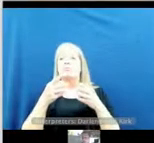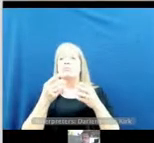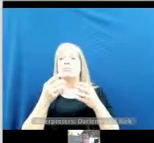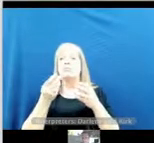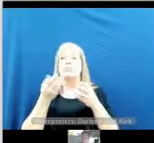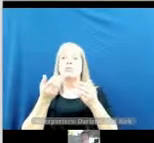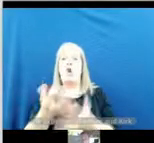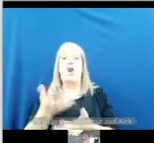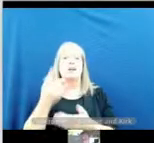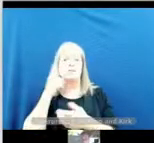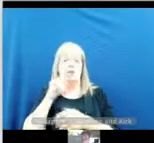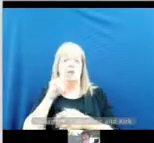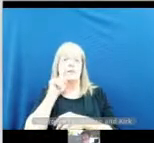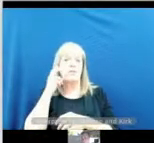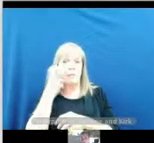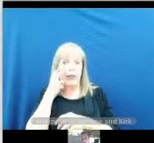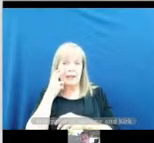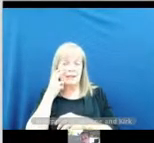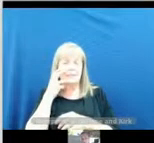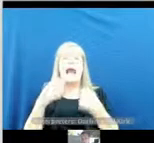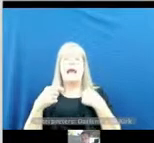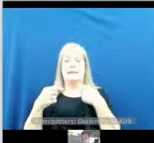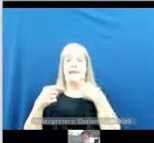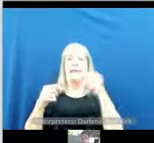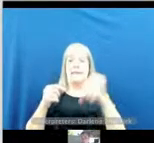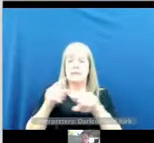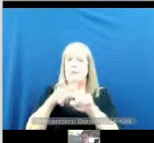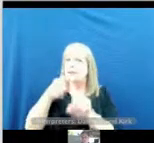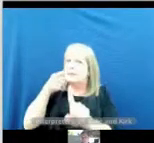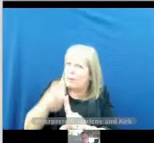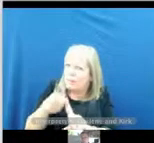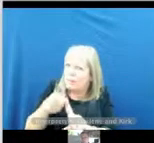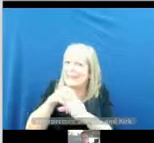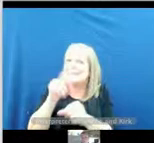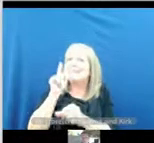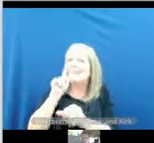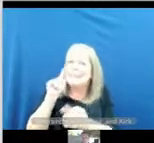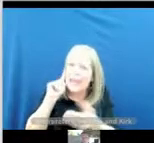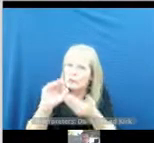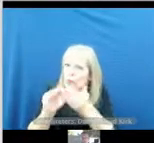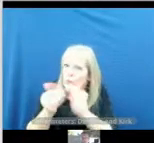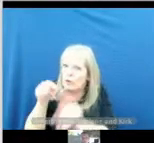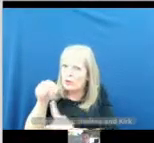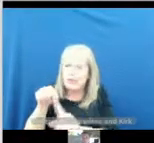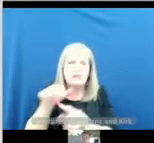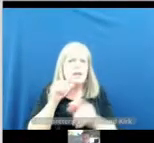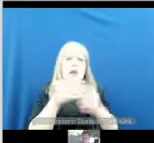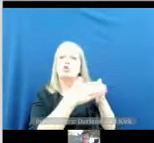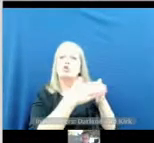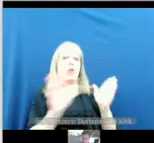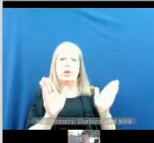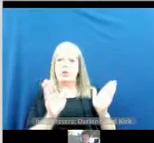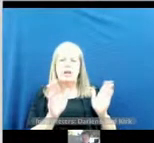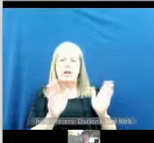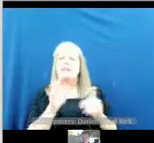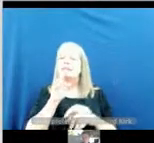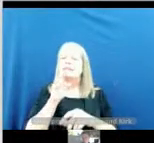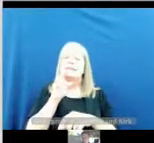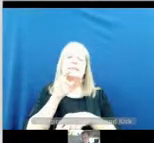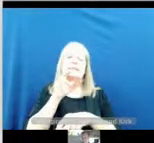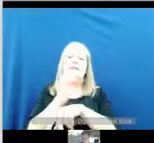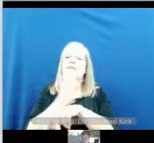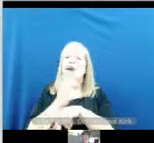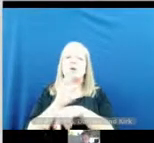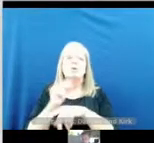deafblindness in the deaf community, very specifically, not in the general population. It's very difficult to capture across